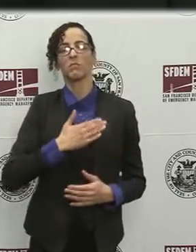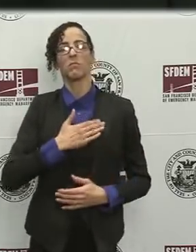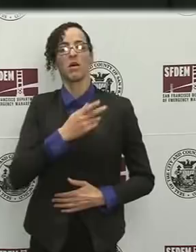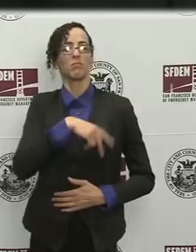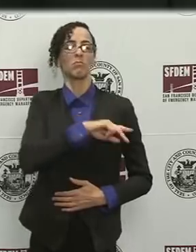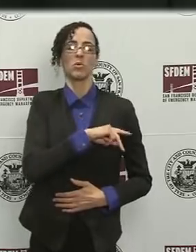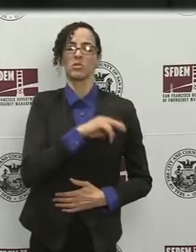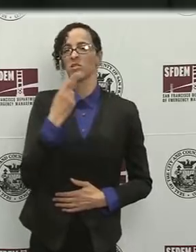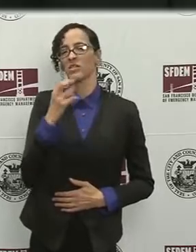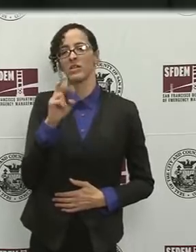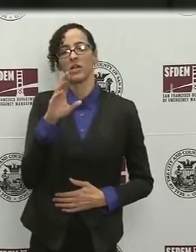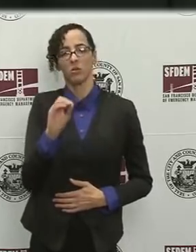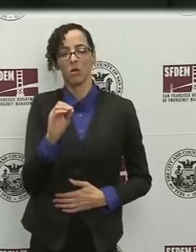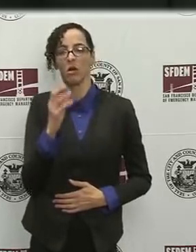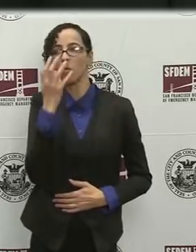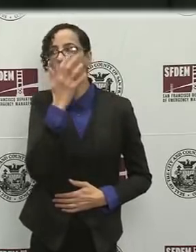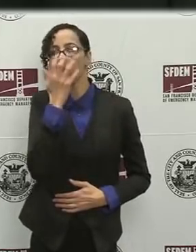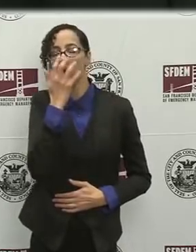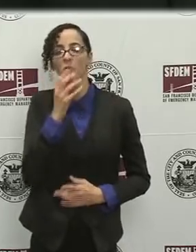than ever during this pandemic.